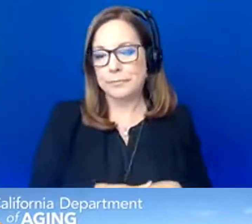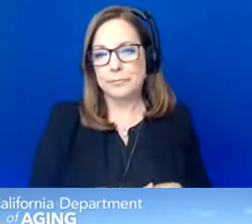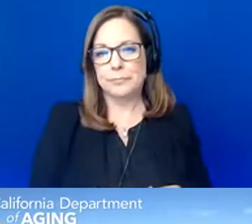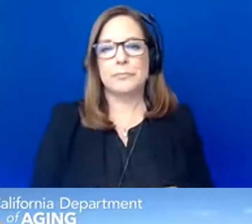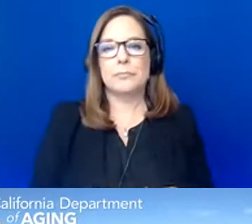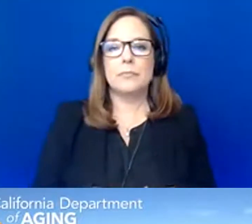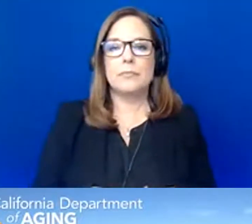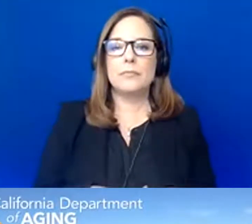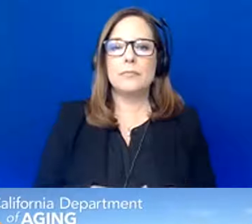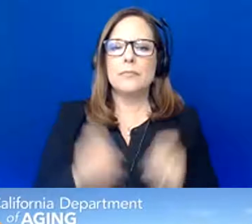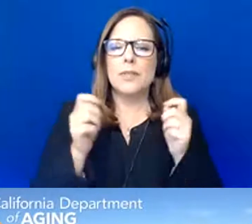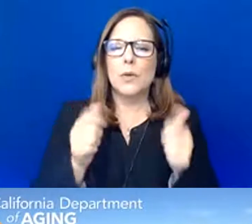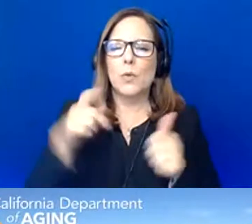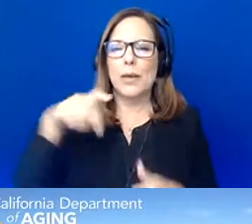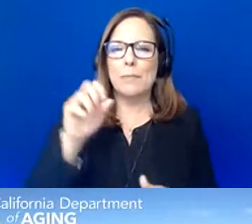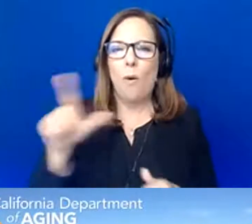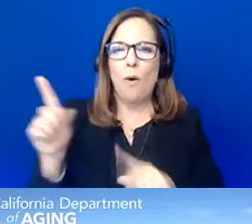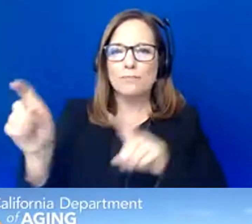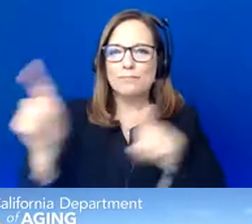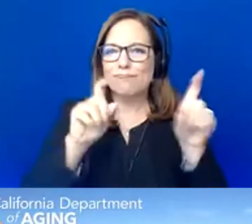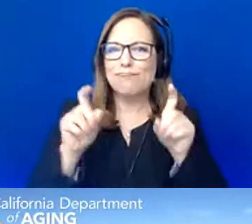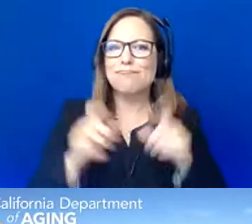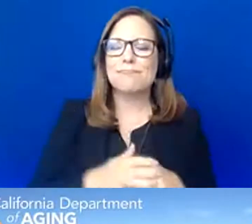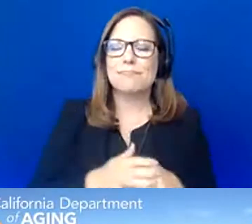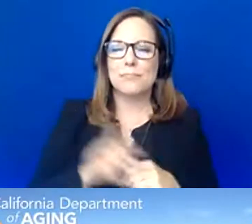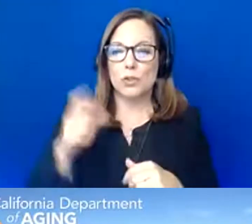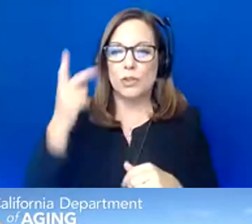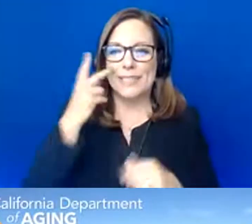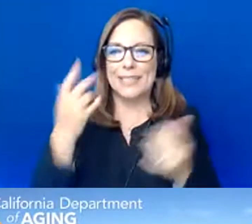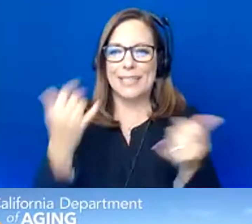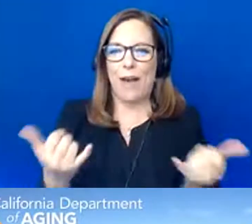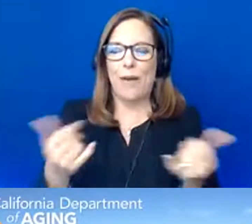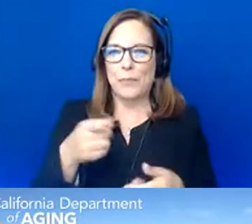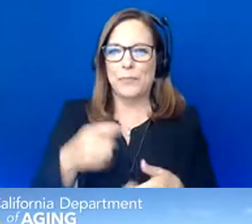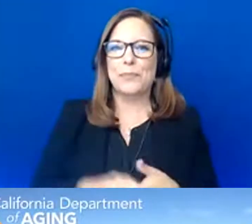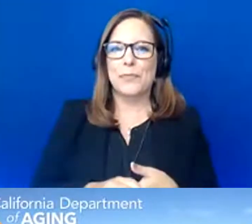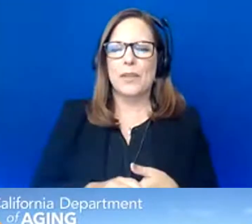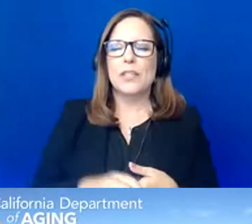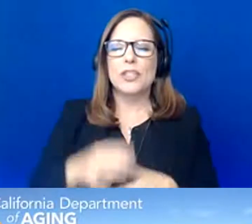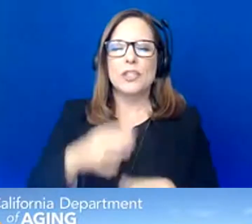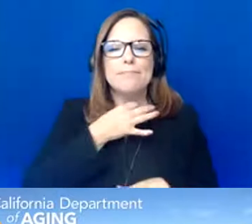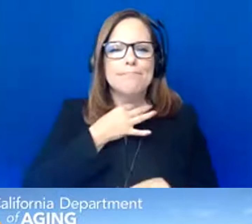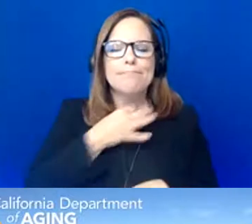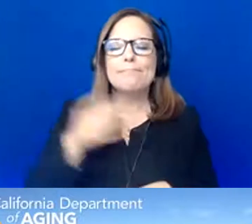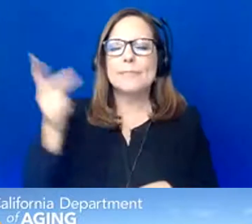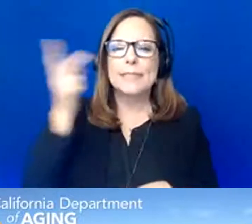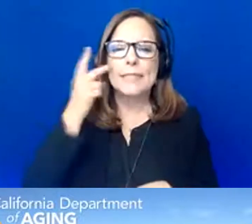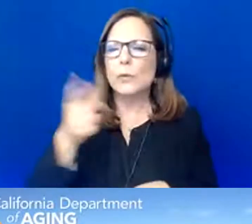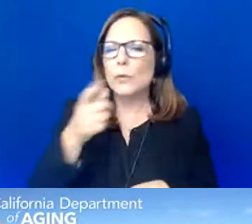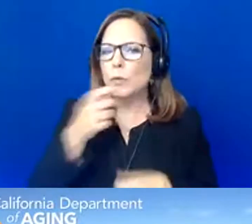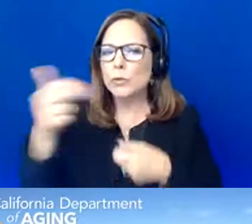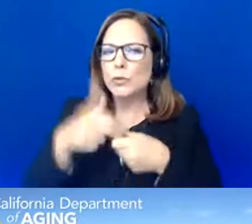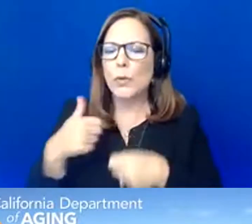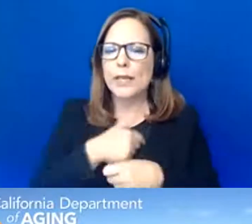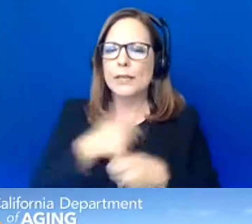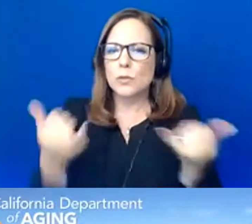So we've got a quick poll today that you should see on your screen. We just wanted to see really quickly who's joining us today.